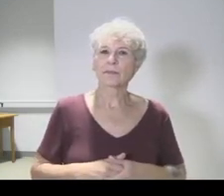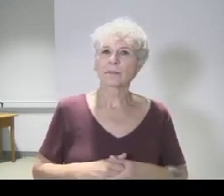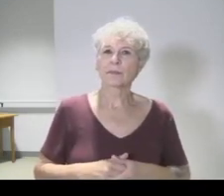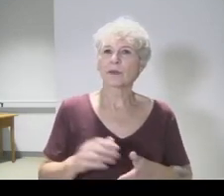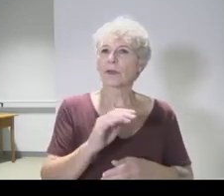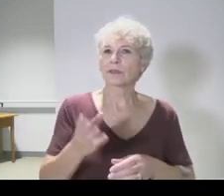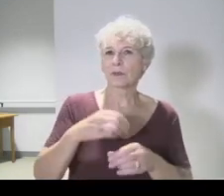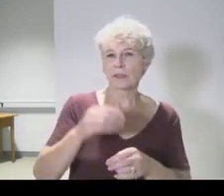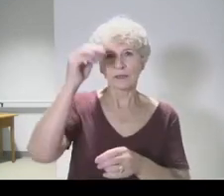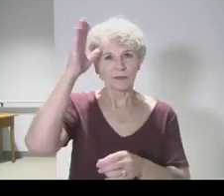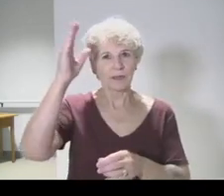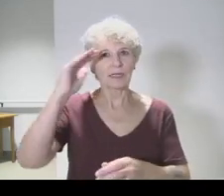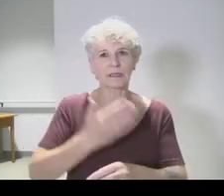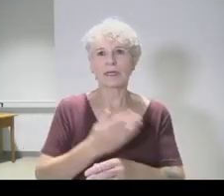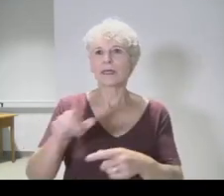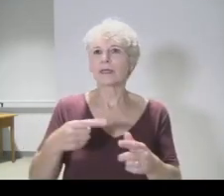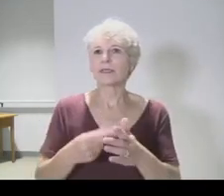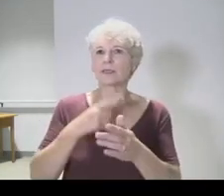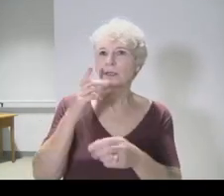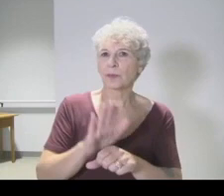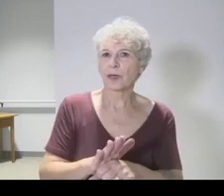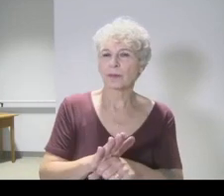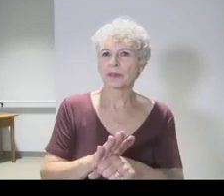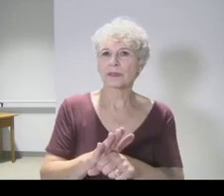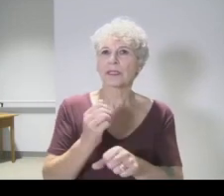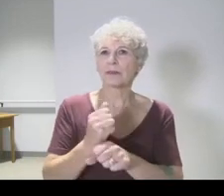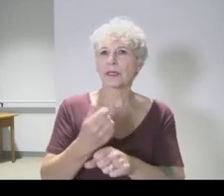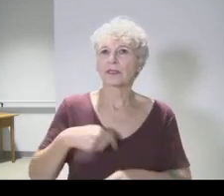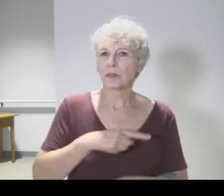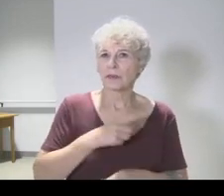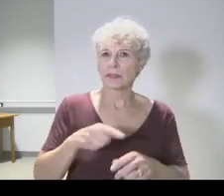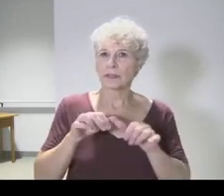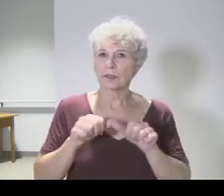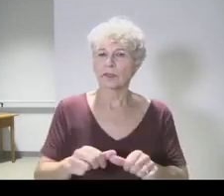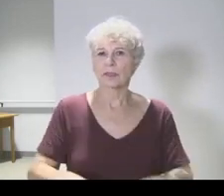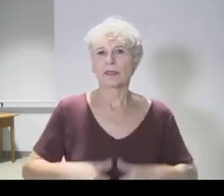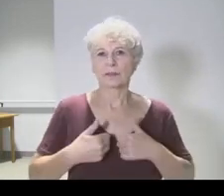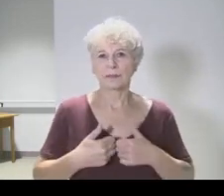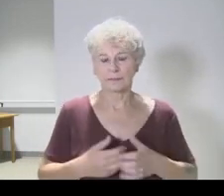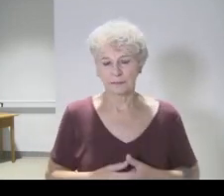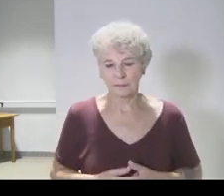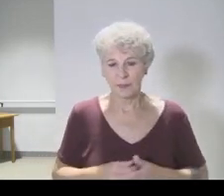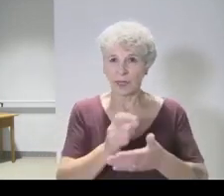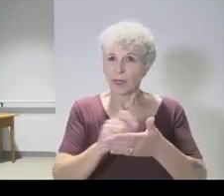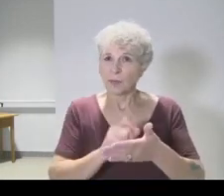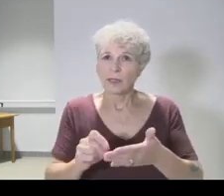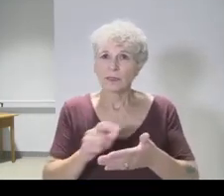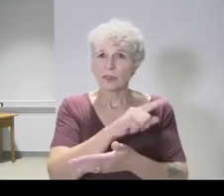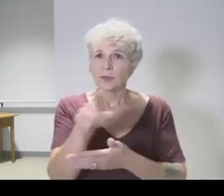Father. And this is the promise that He made to us, eternal life. I write these things to